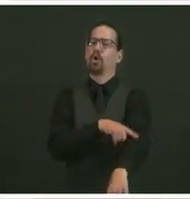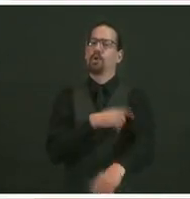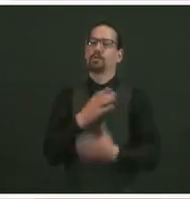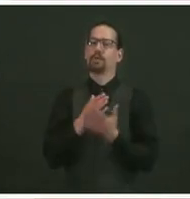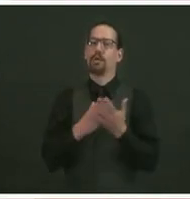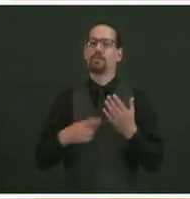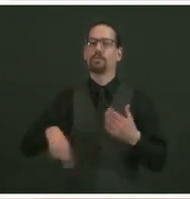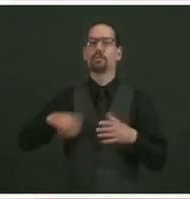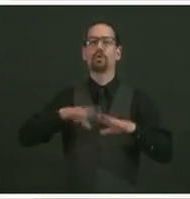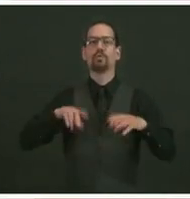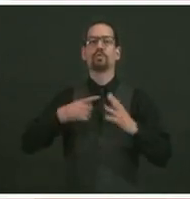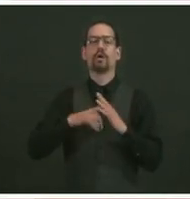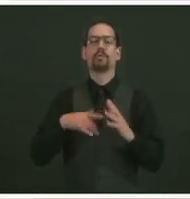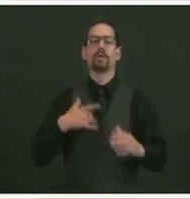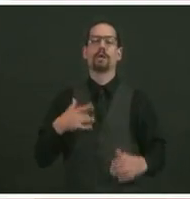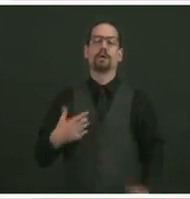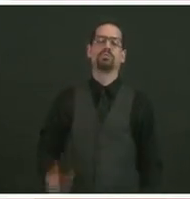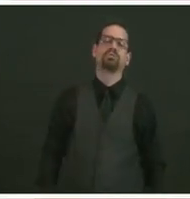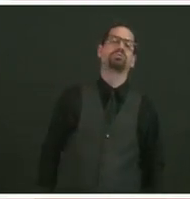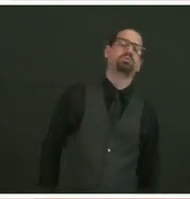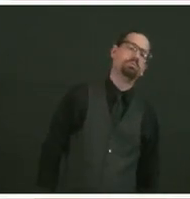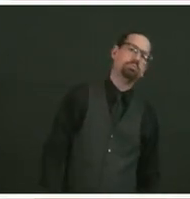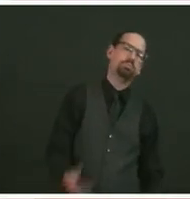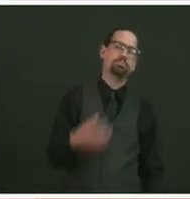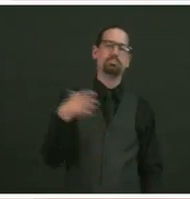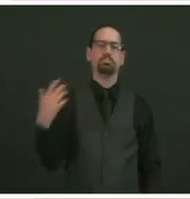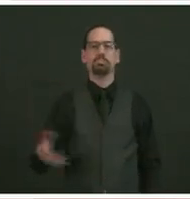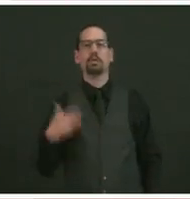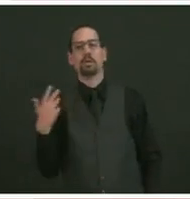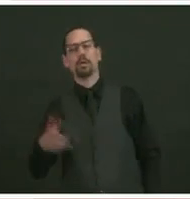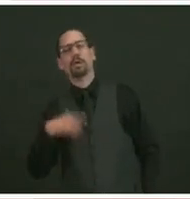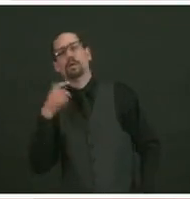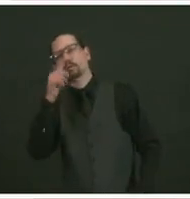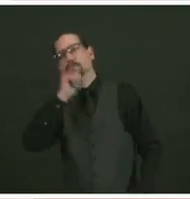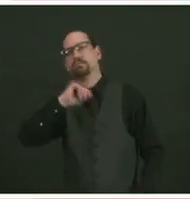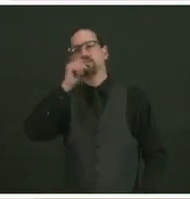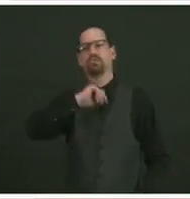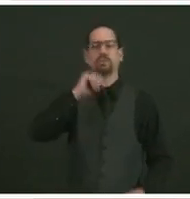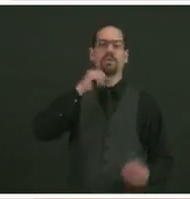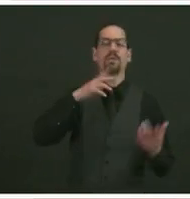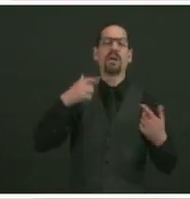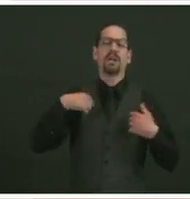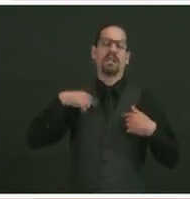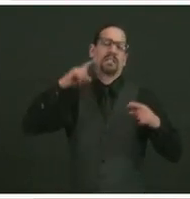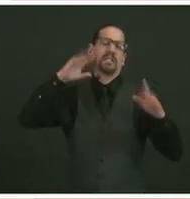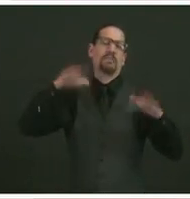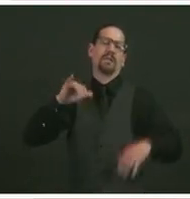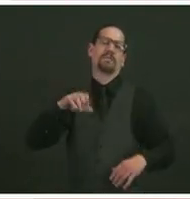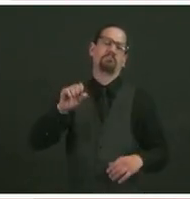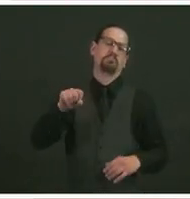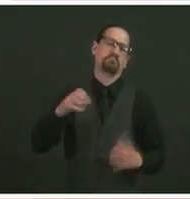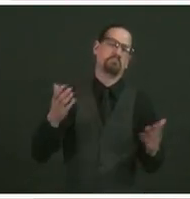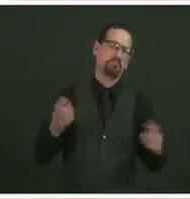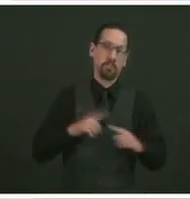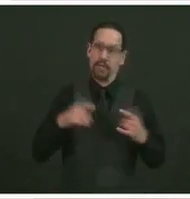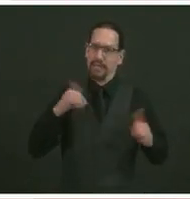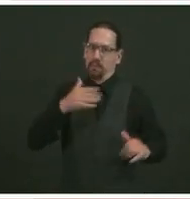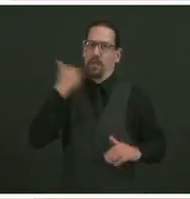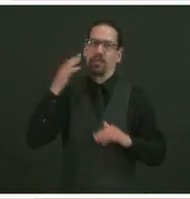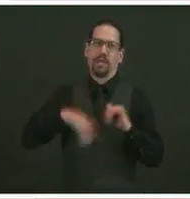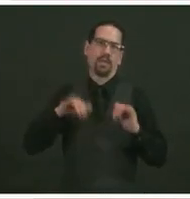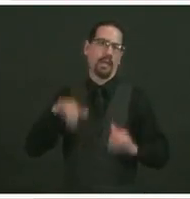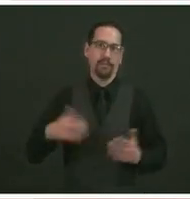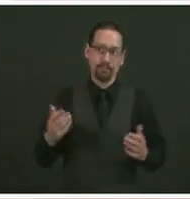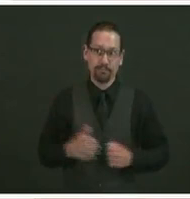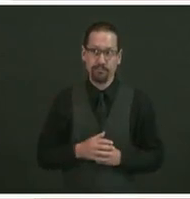account, it's been certainly exceeded my expectations. Do you think we are done with the National Guard and with the curfews and